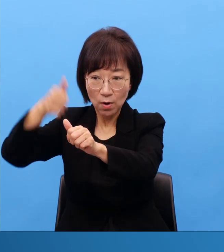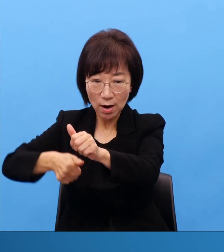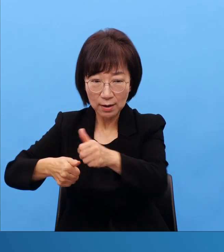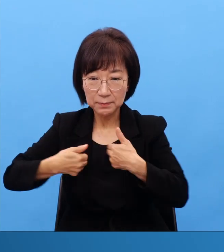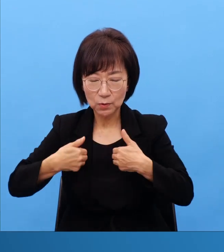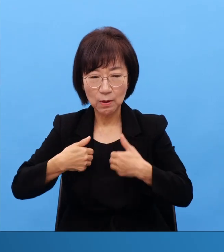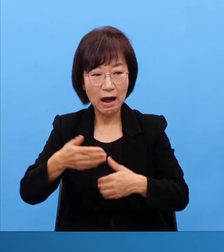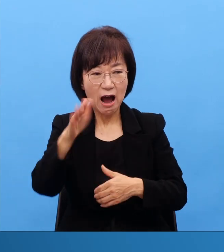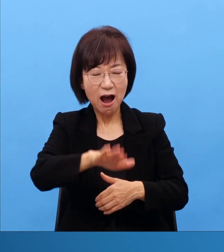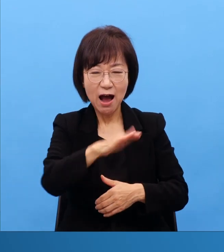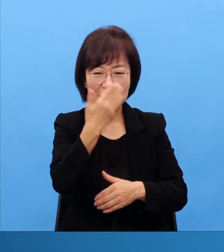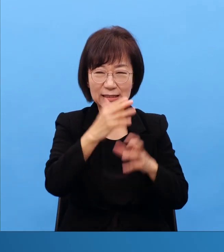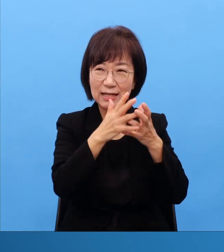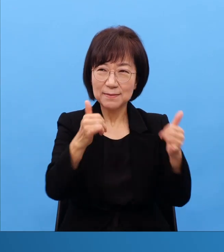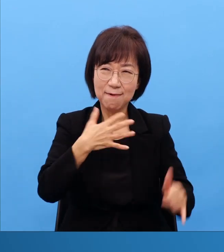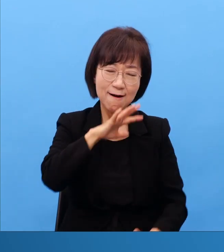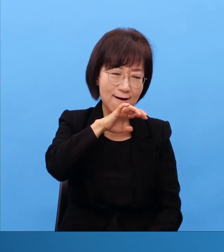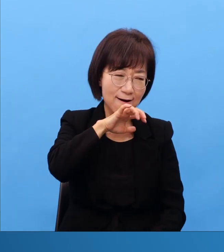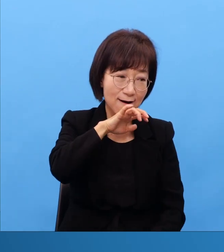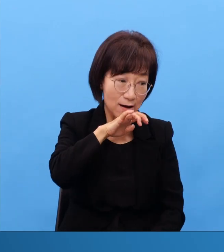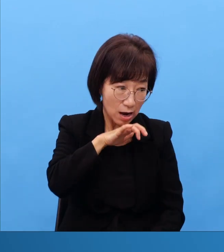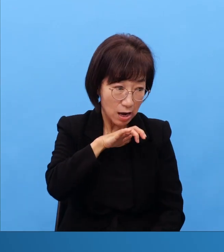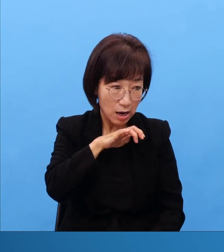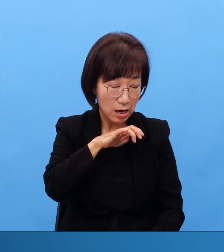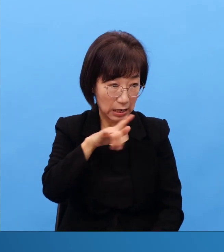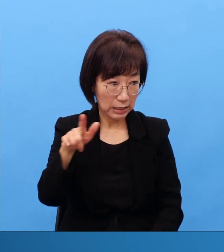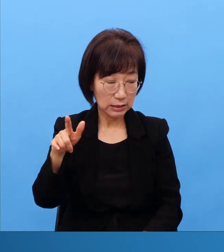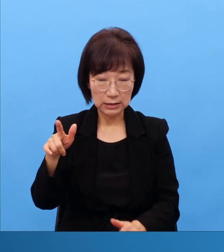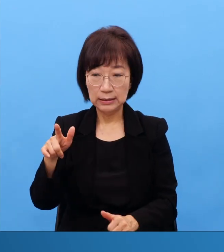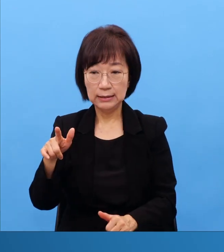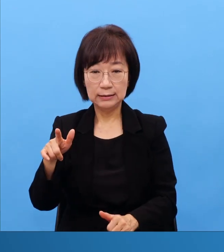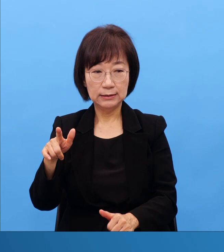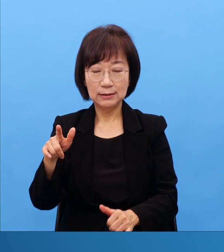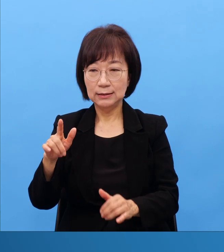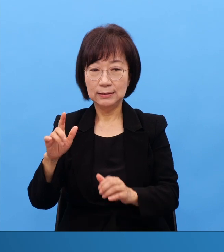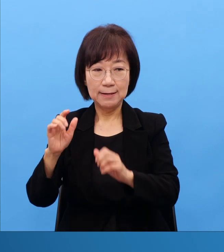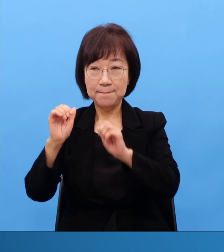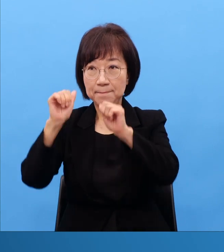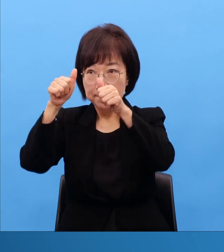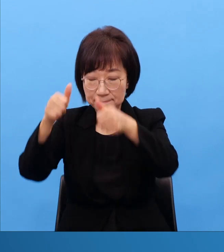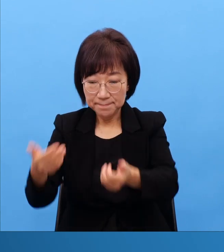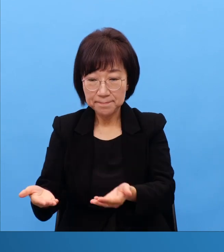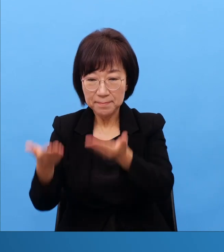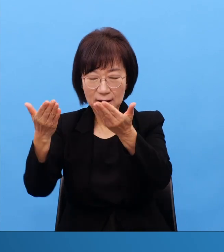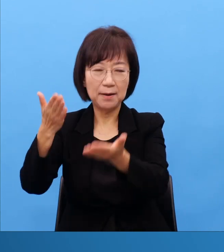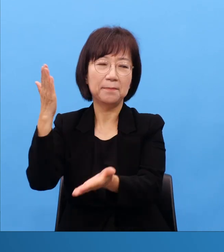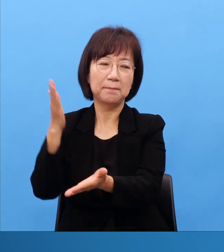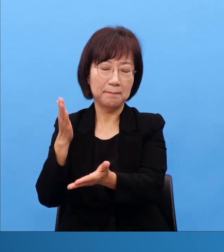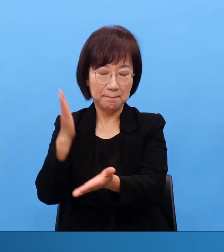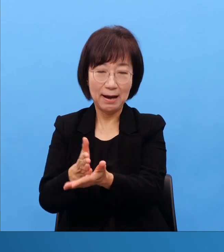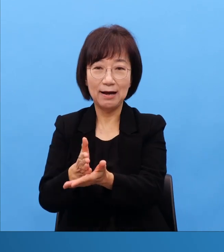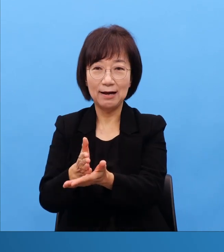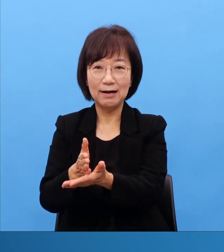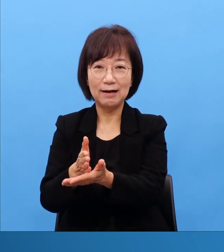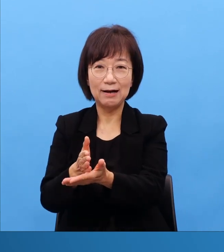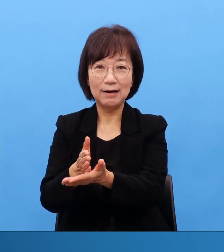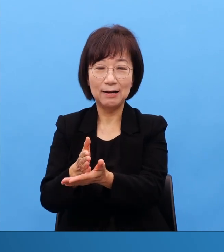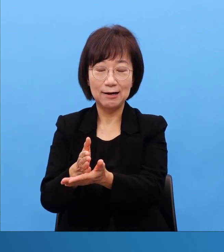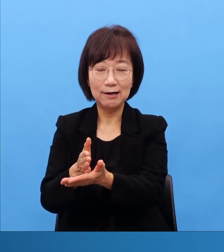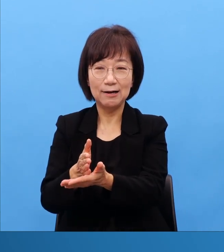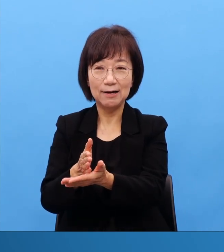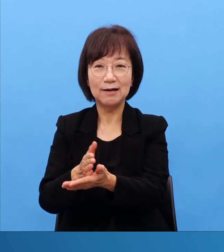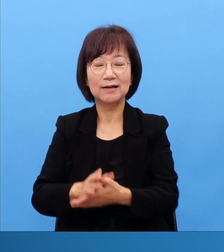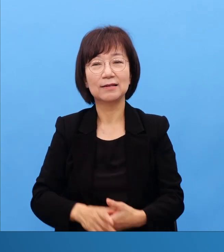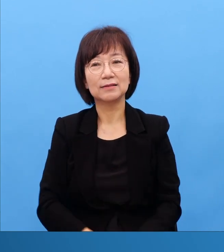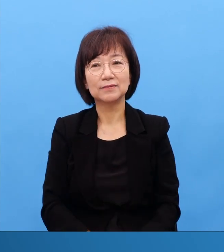of trying to appease the people, they just let it slide. And that's why, in the end, they went against this worship before this shrine of the